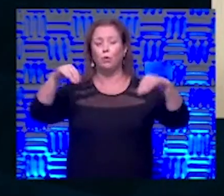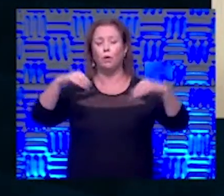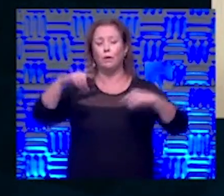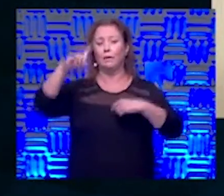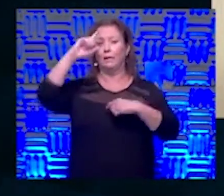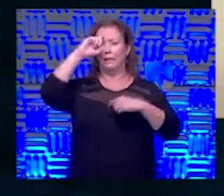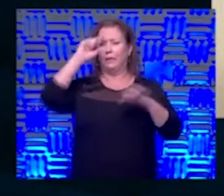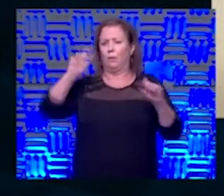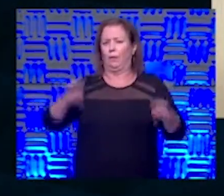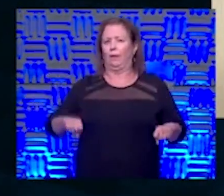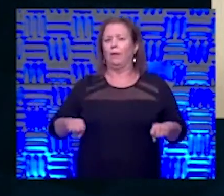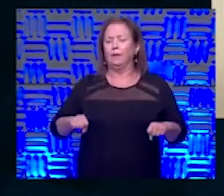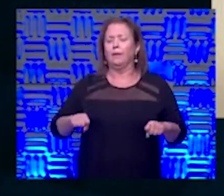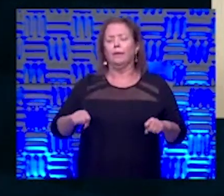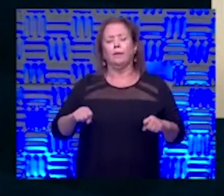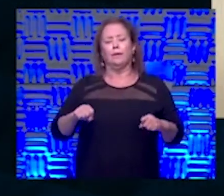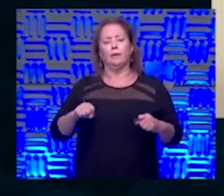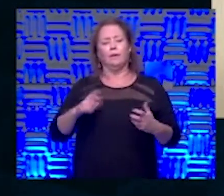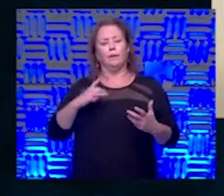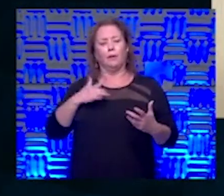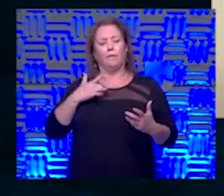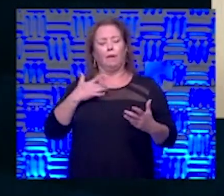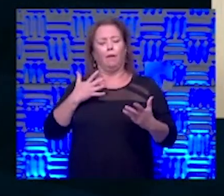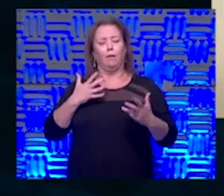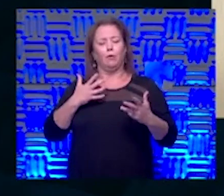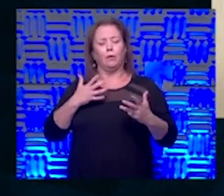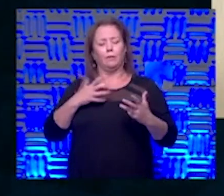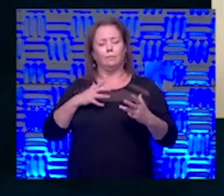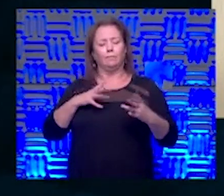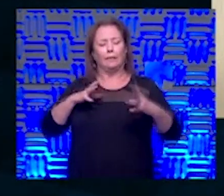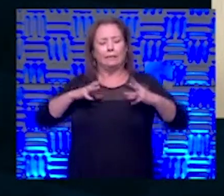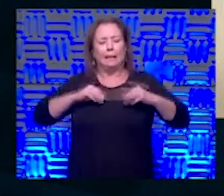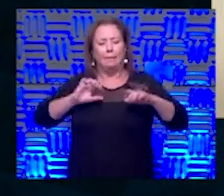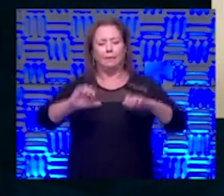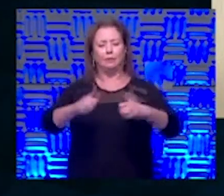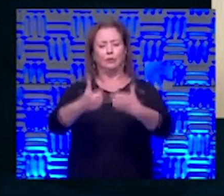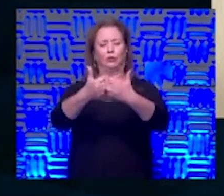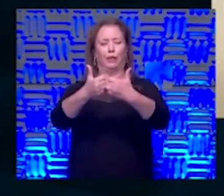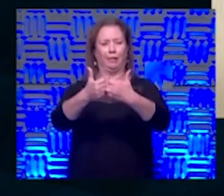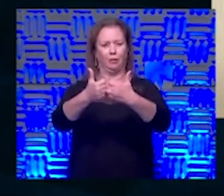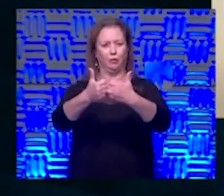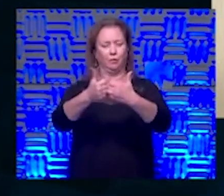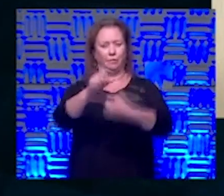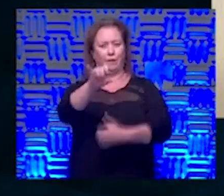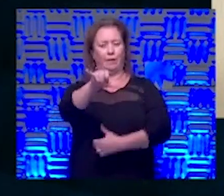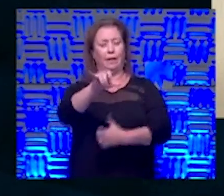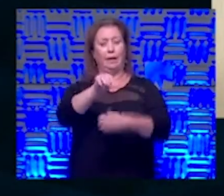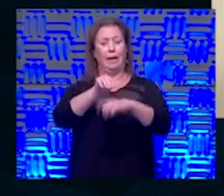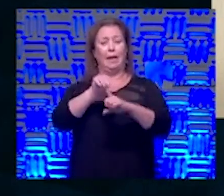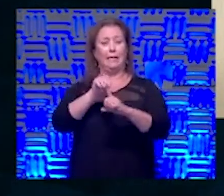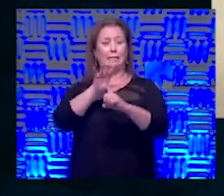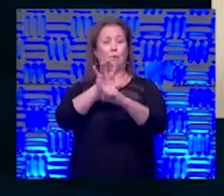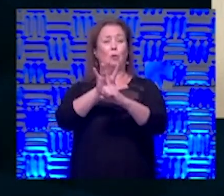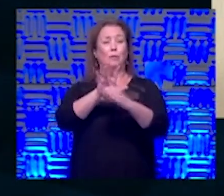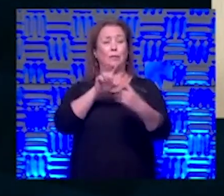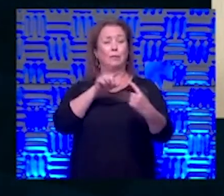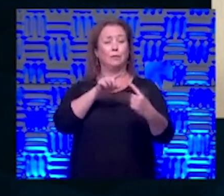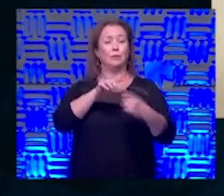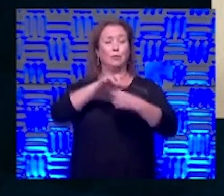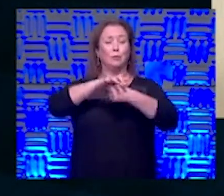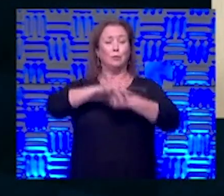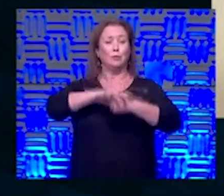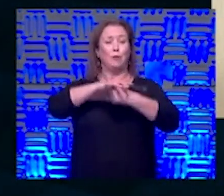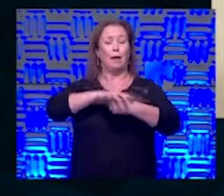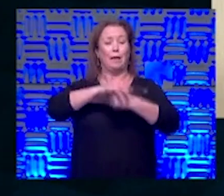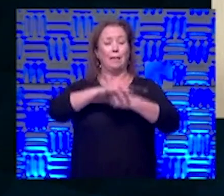we can kind of tackle some of these hurdles more effectively. And we know with exposing ourselves to stressors, the more we expose, the